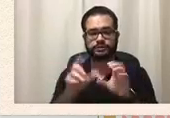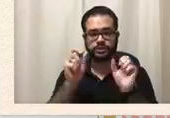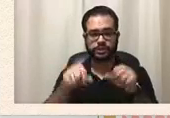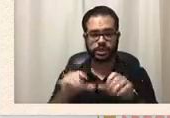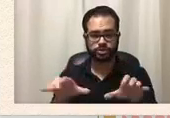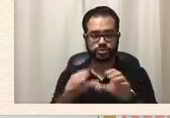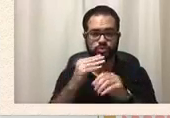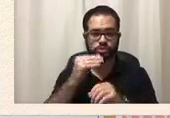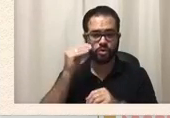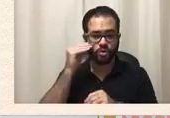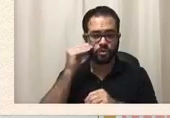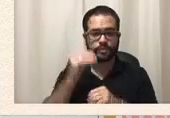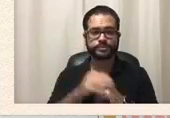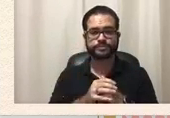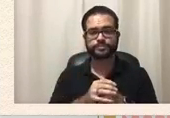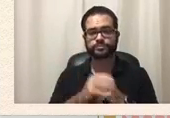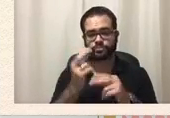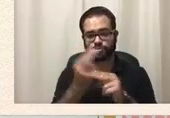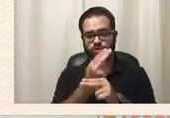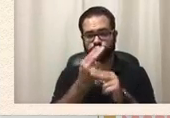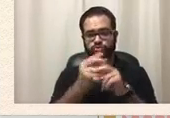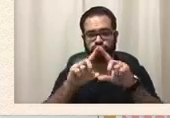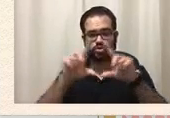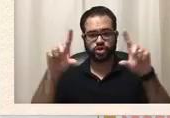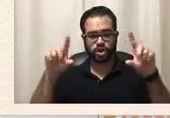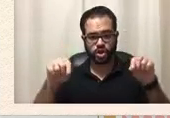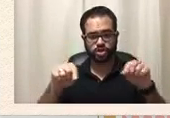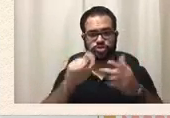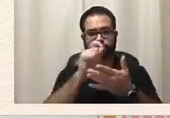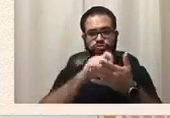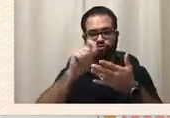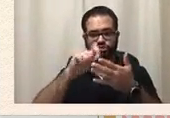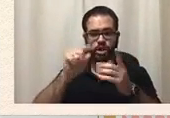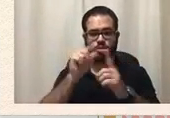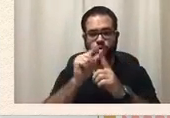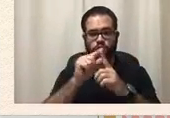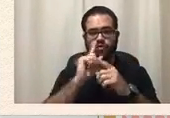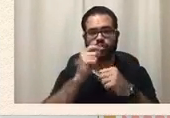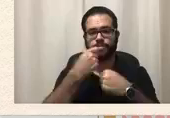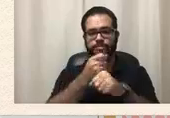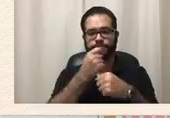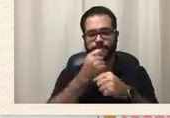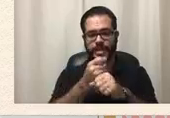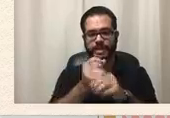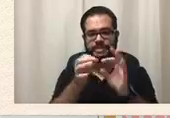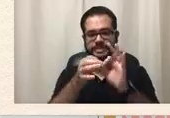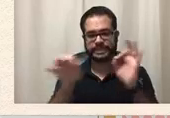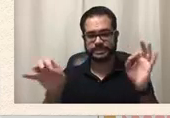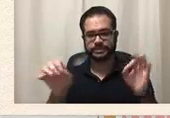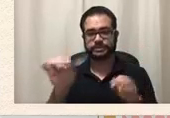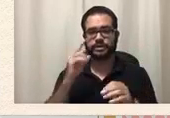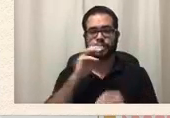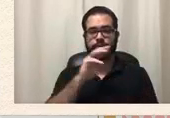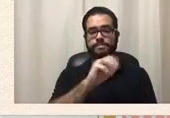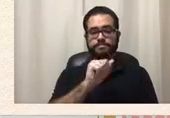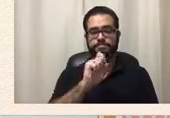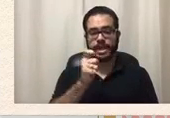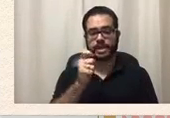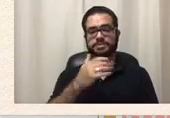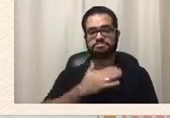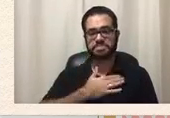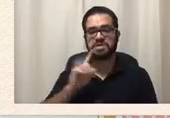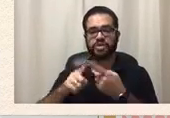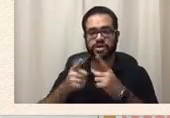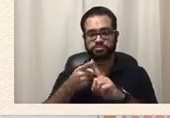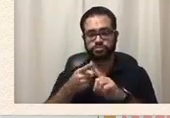index cards and write words to form a sentence, such as Max is my friend. After you read the sentence, you